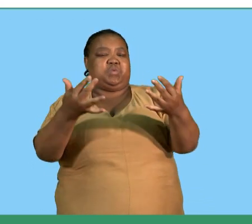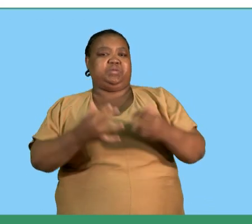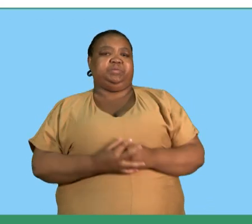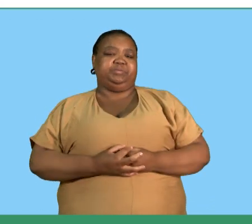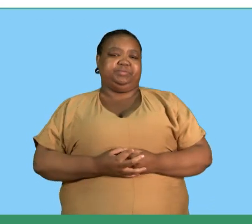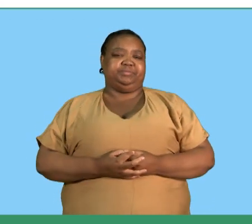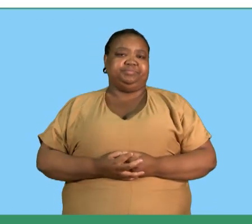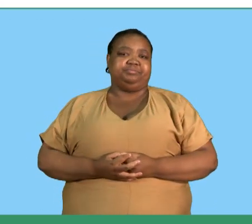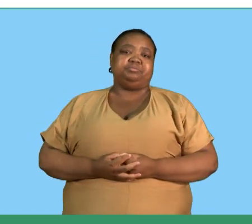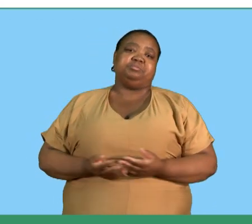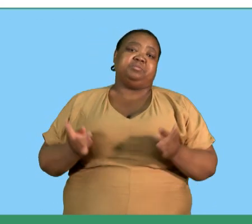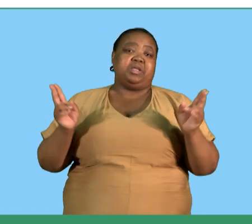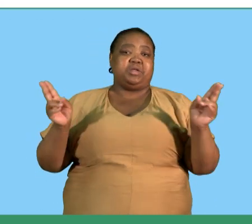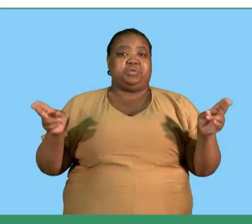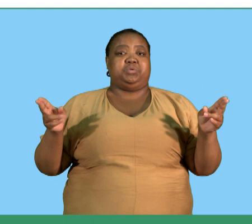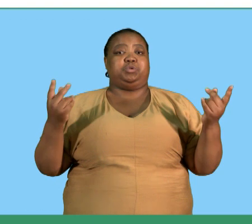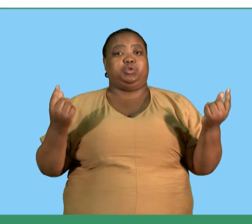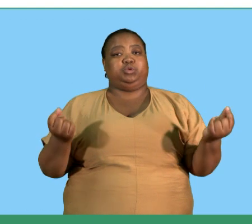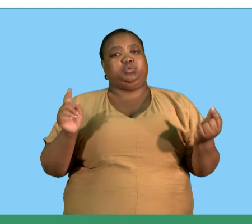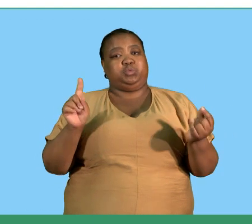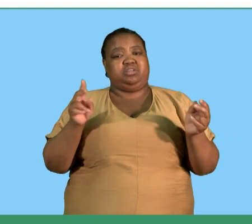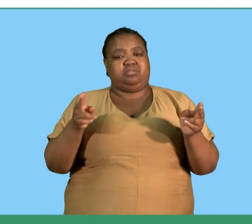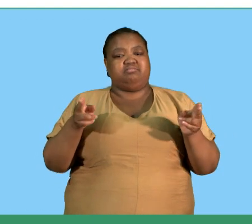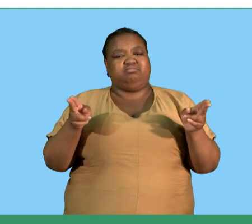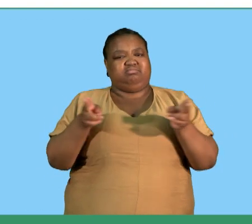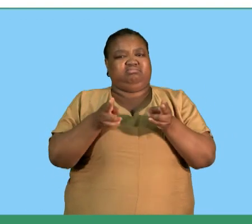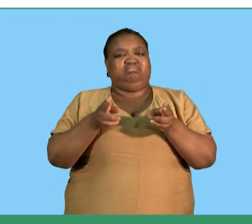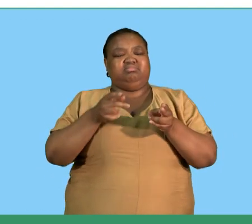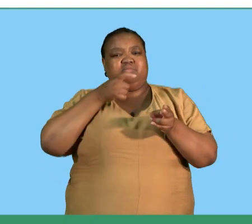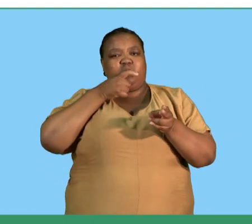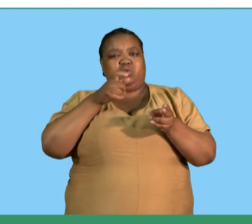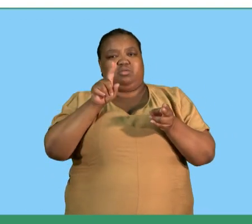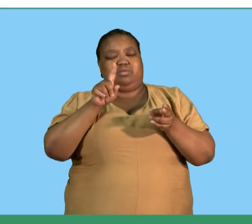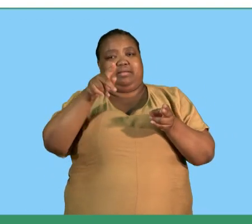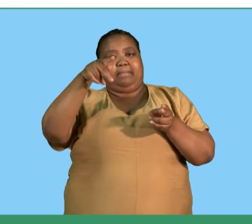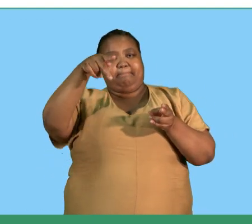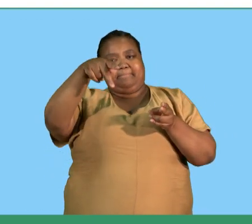right, so what I normally do here, I've got an acronym which is called PUT,